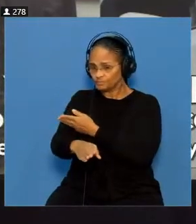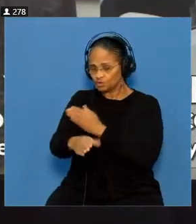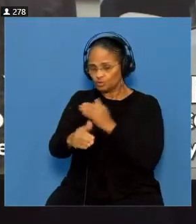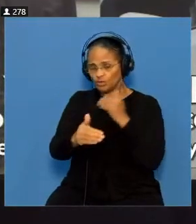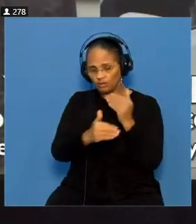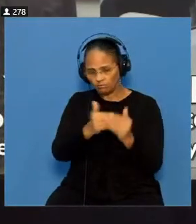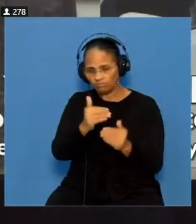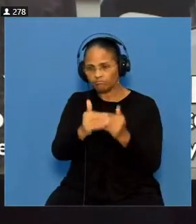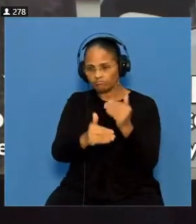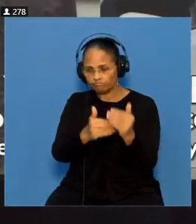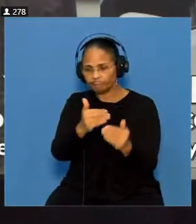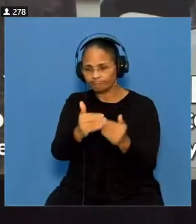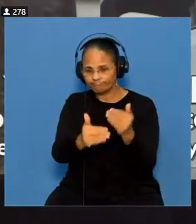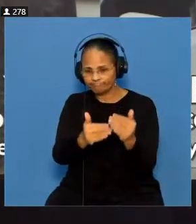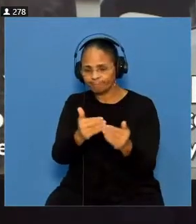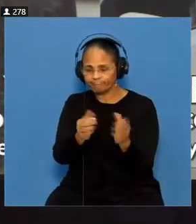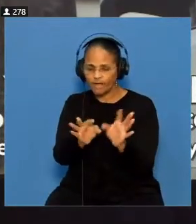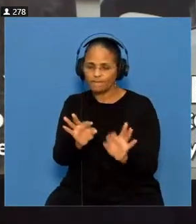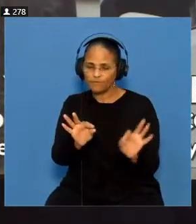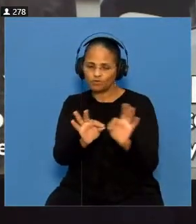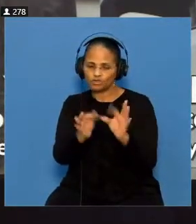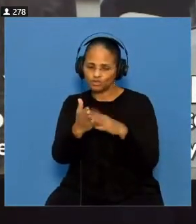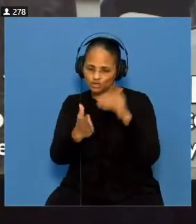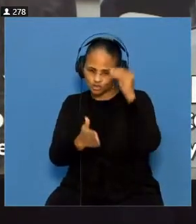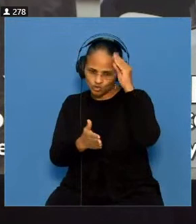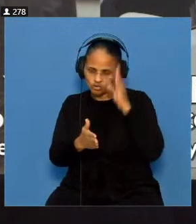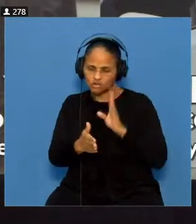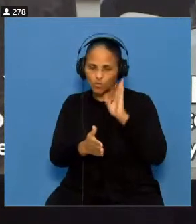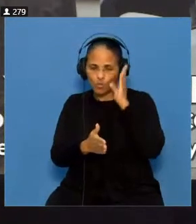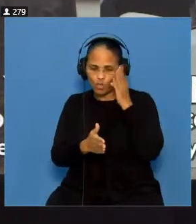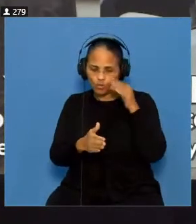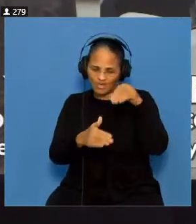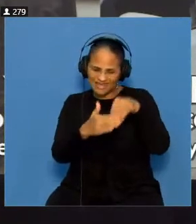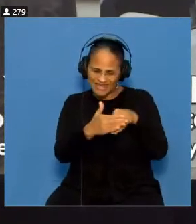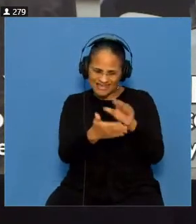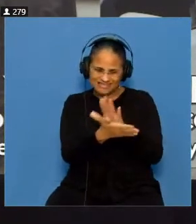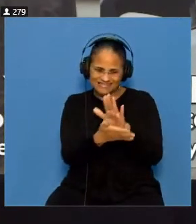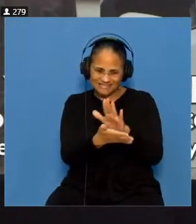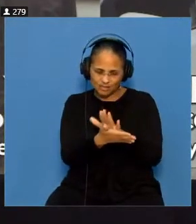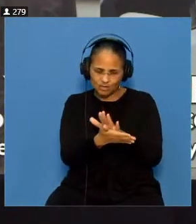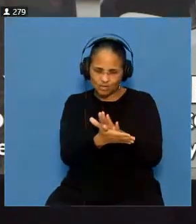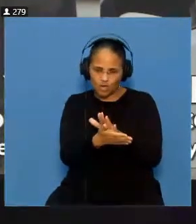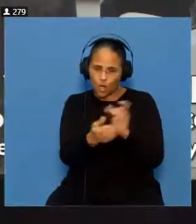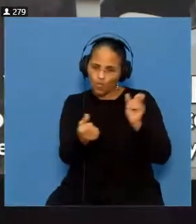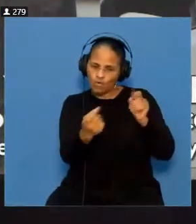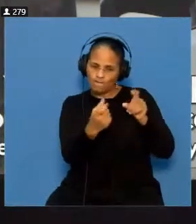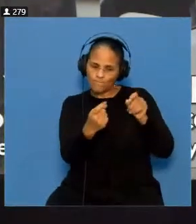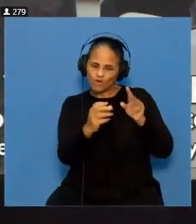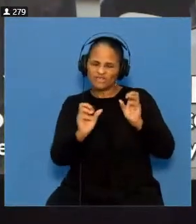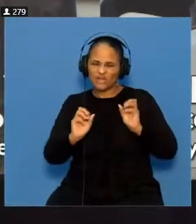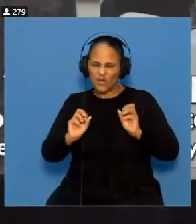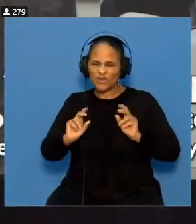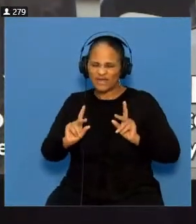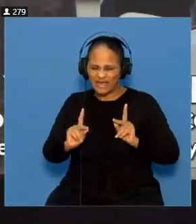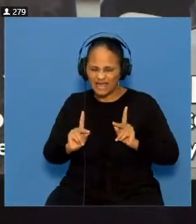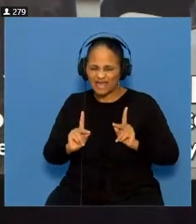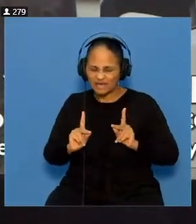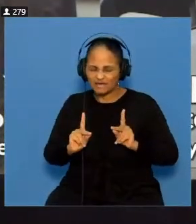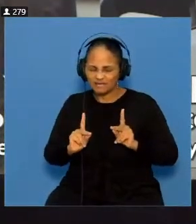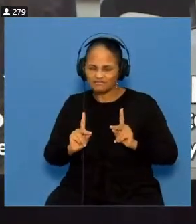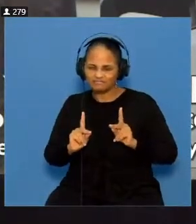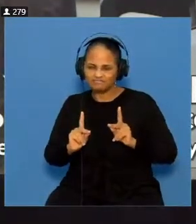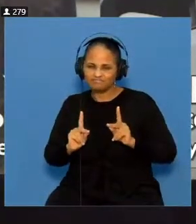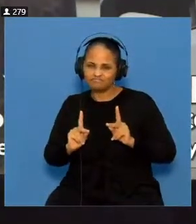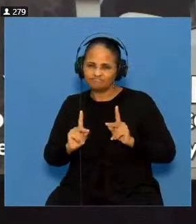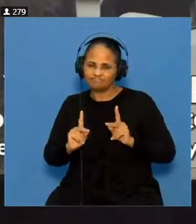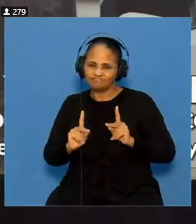I think the most important thing is for students to be in school. Remote learning is okay. We certainly have expanded the capabilities